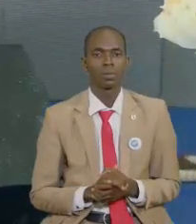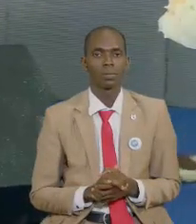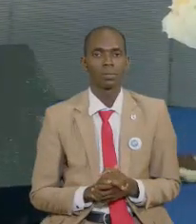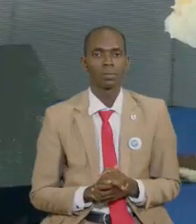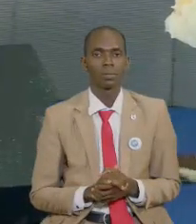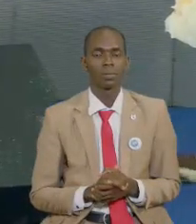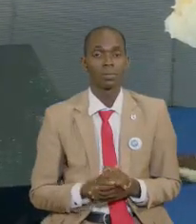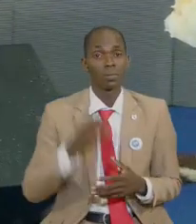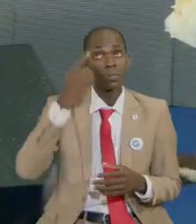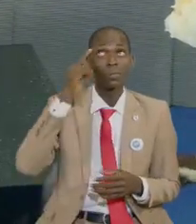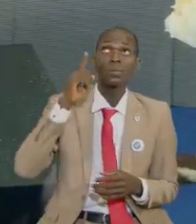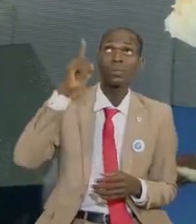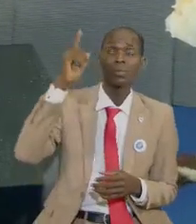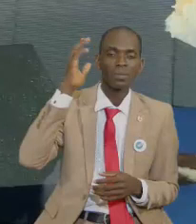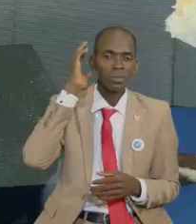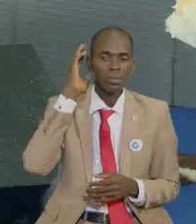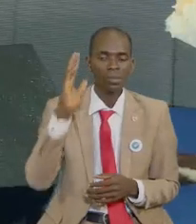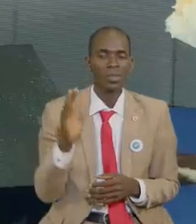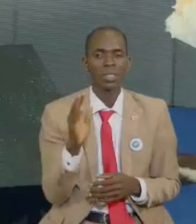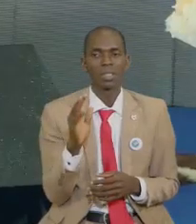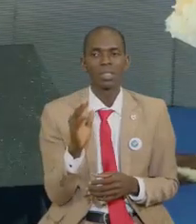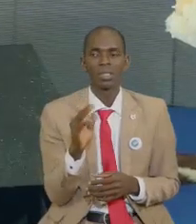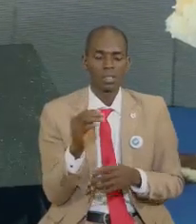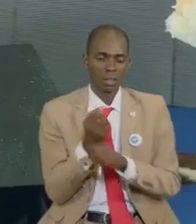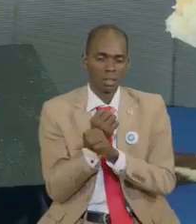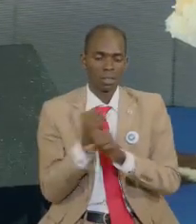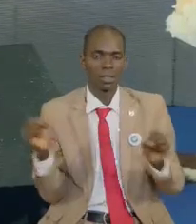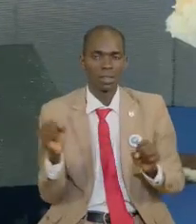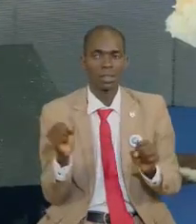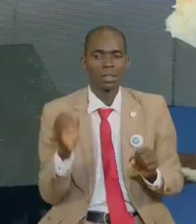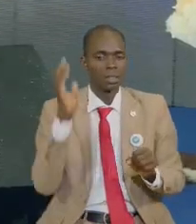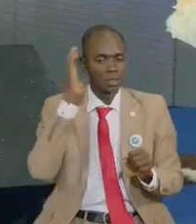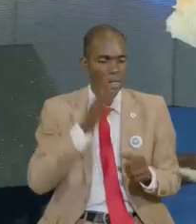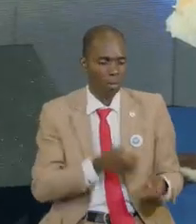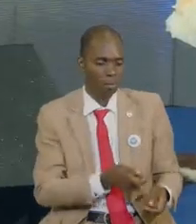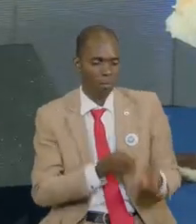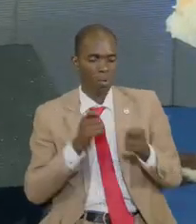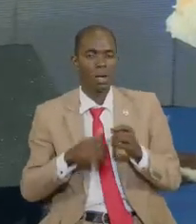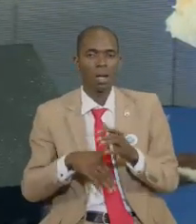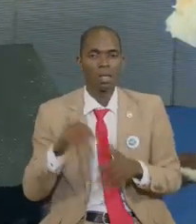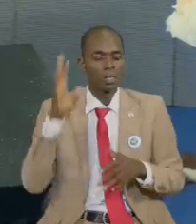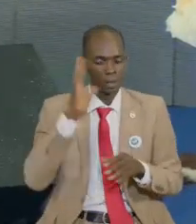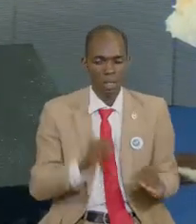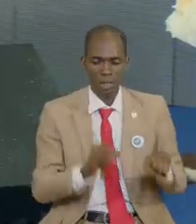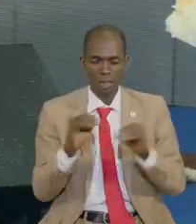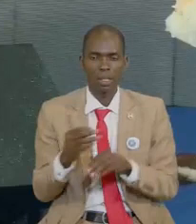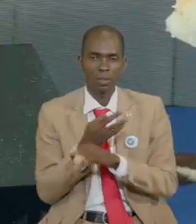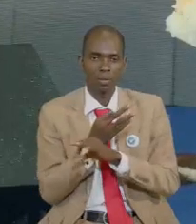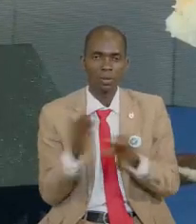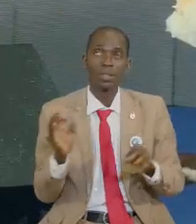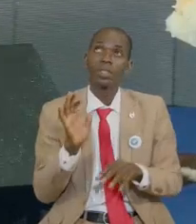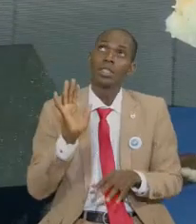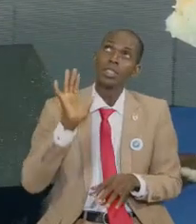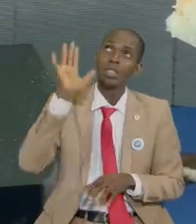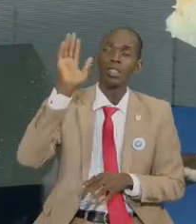For he shall save, shall rescue, shall pull out, shall set free his people from